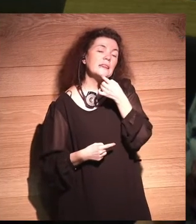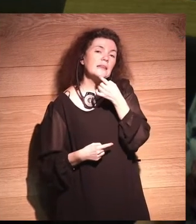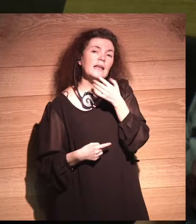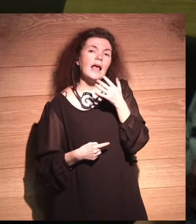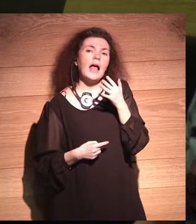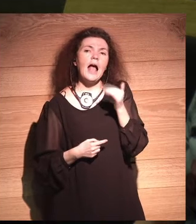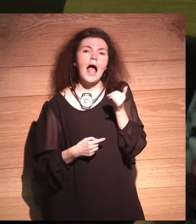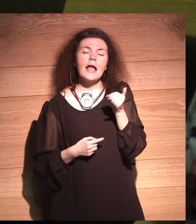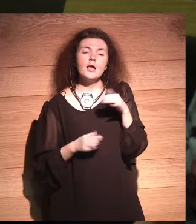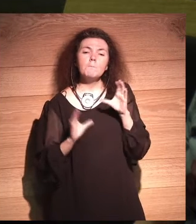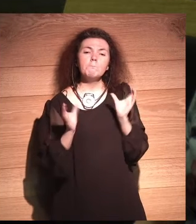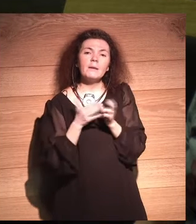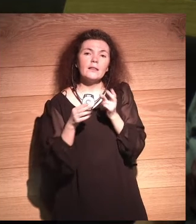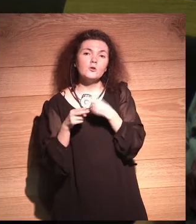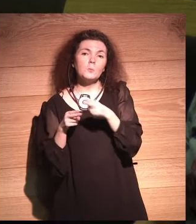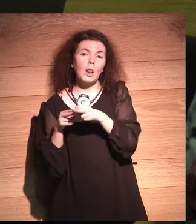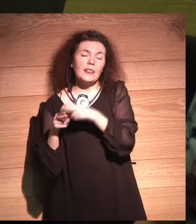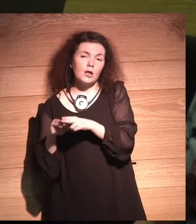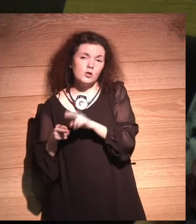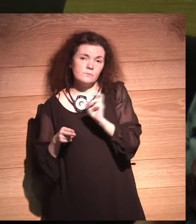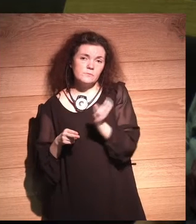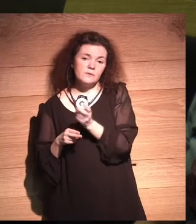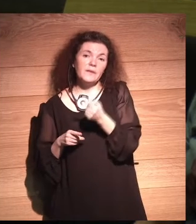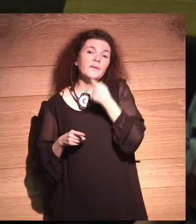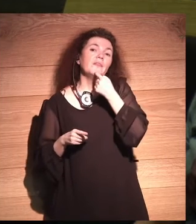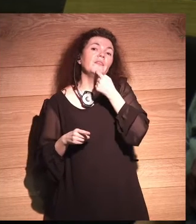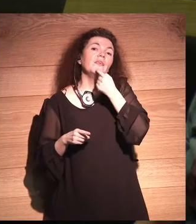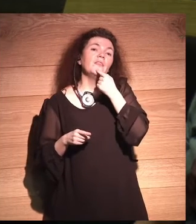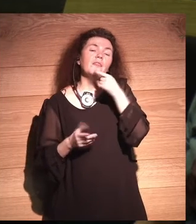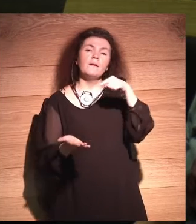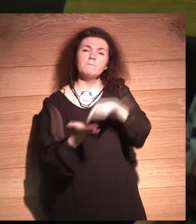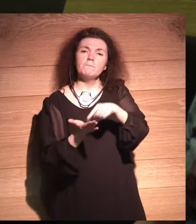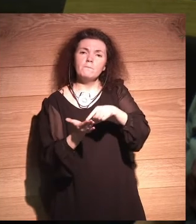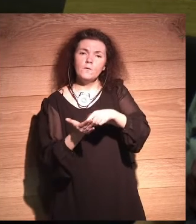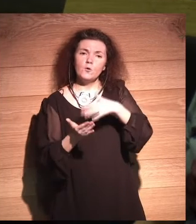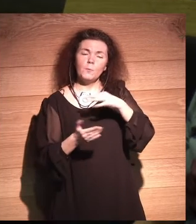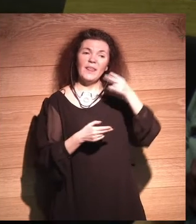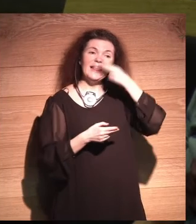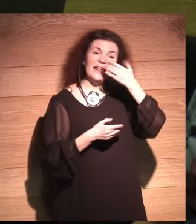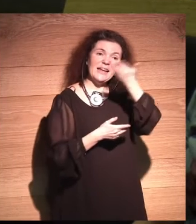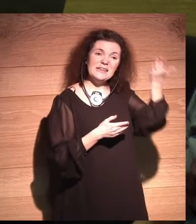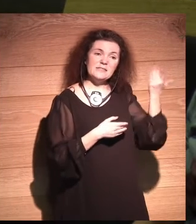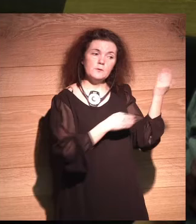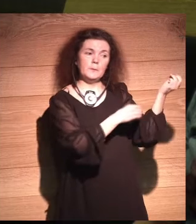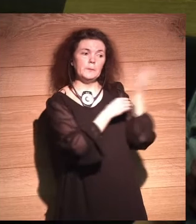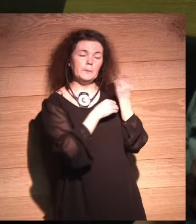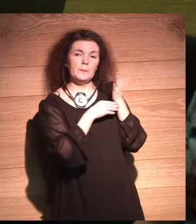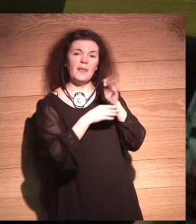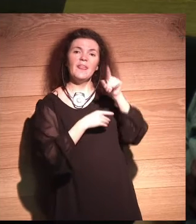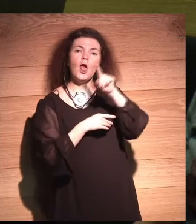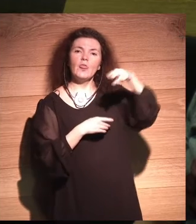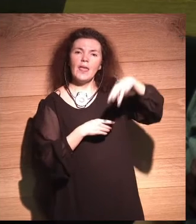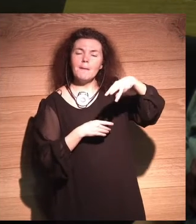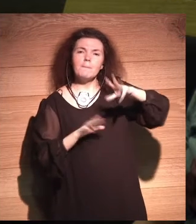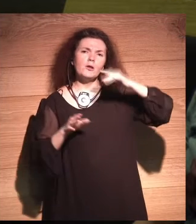interests of the UNTM. But again, the reality is that the visibility is gone. So I guess my question